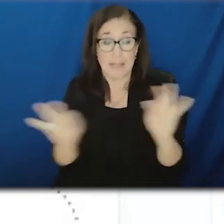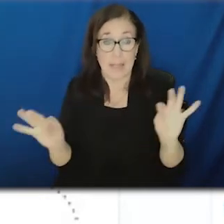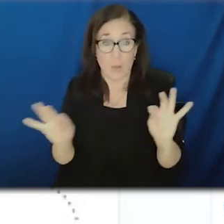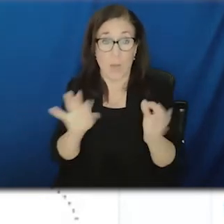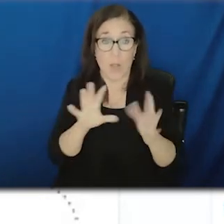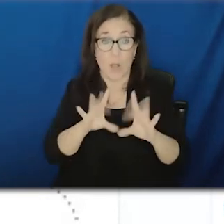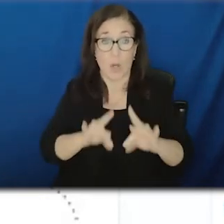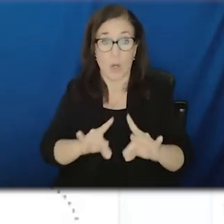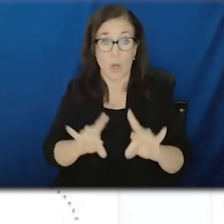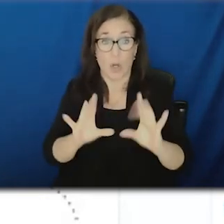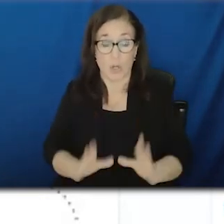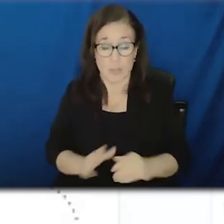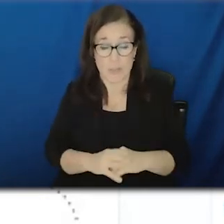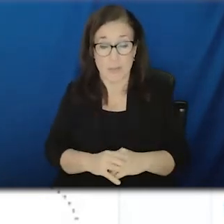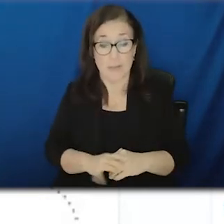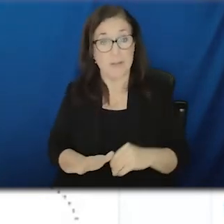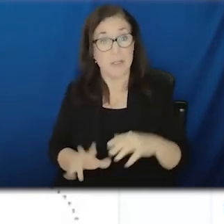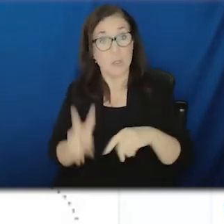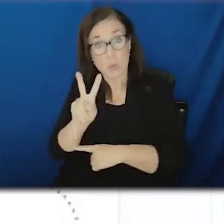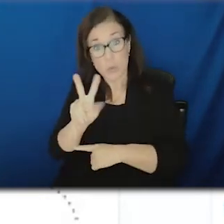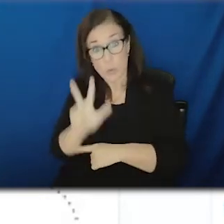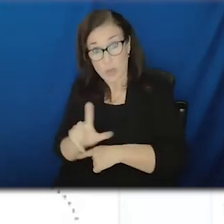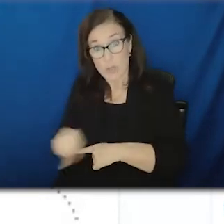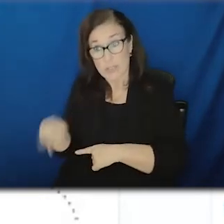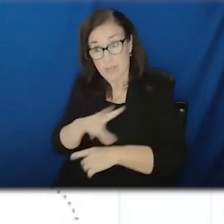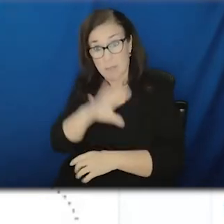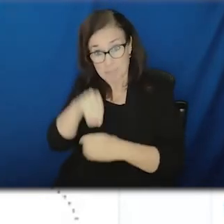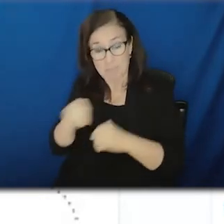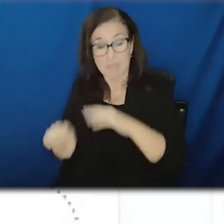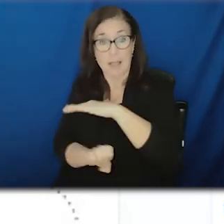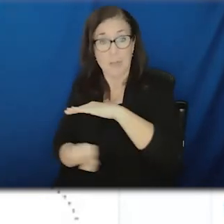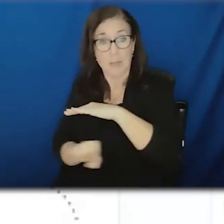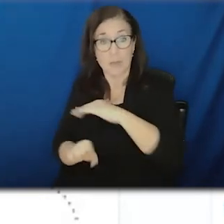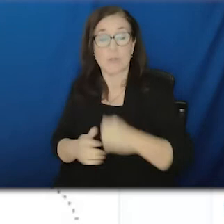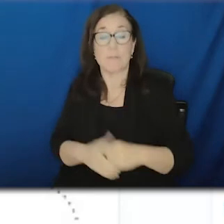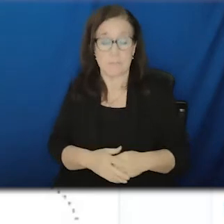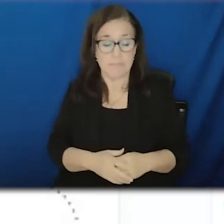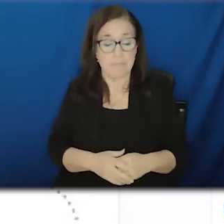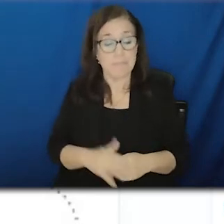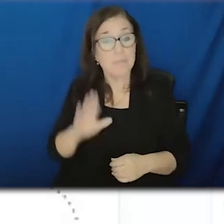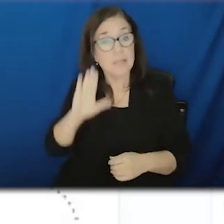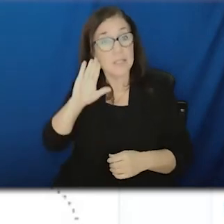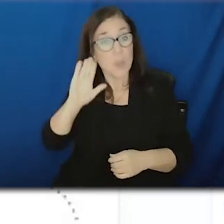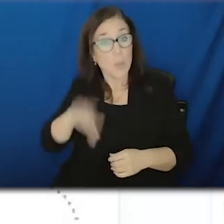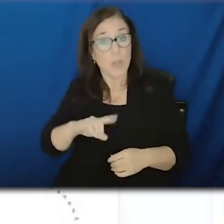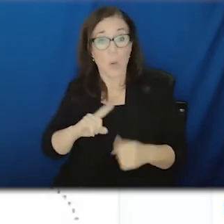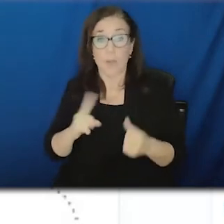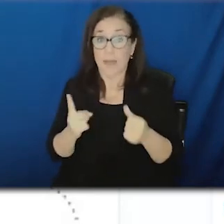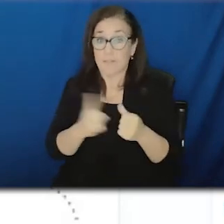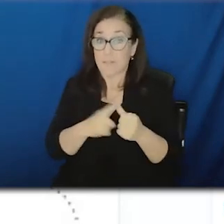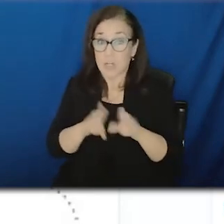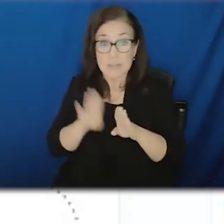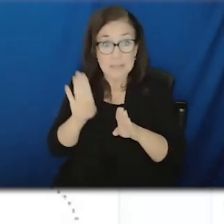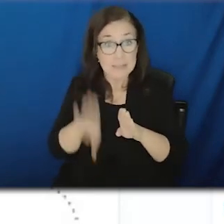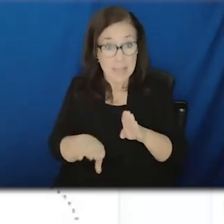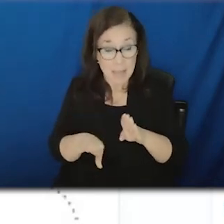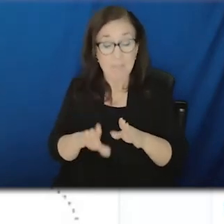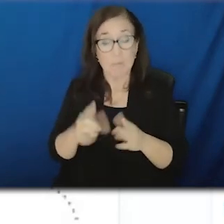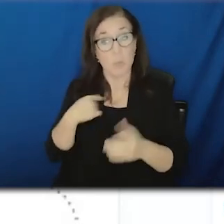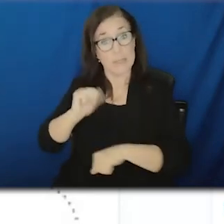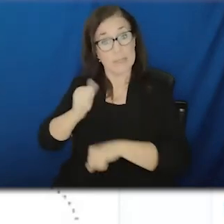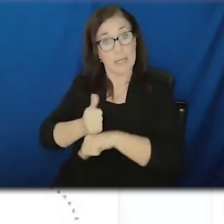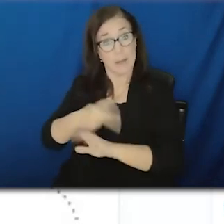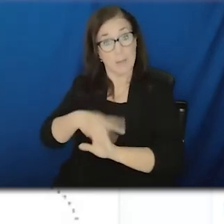2/3 of whom are in our elementary schools? Well, we know that first and foremost, any program we implement must be done